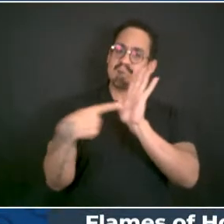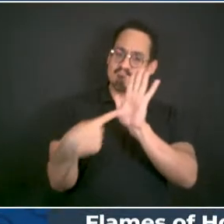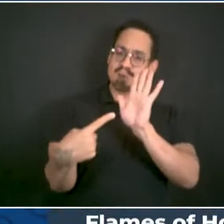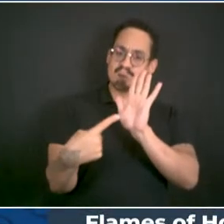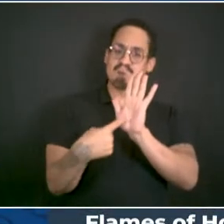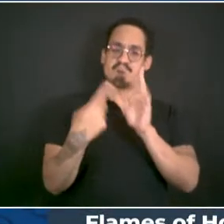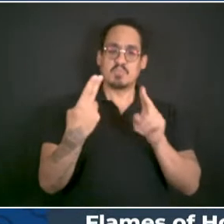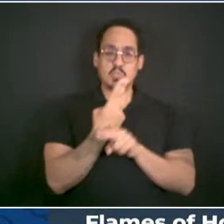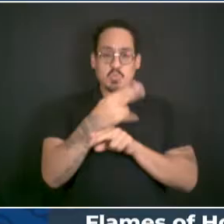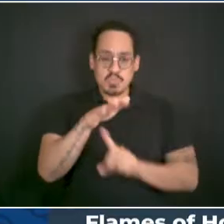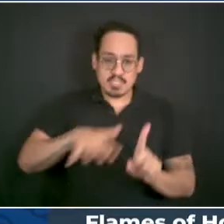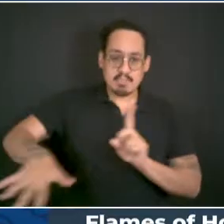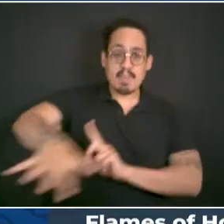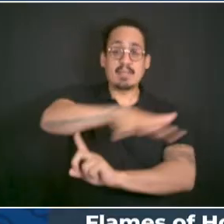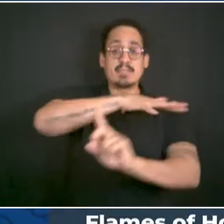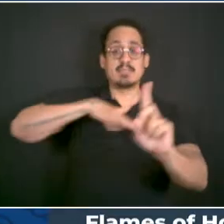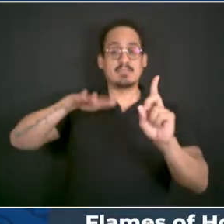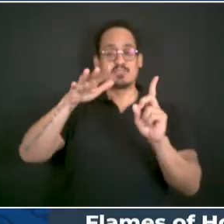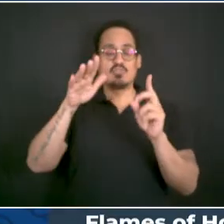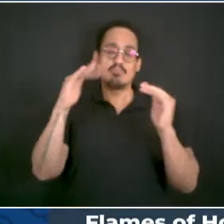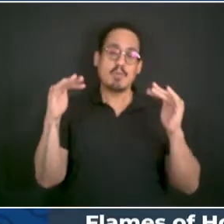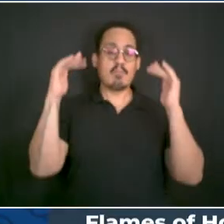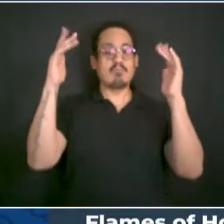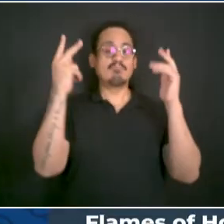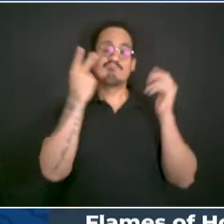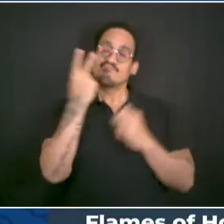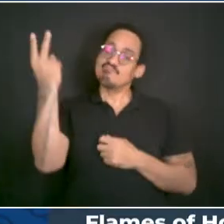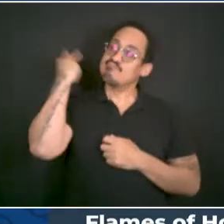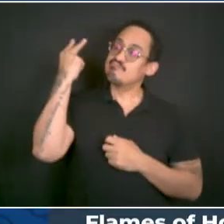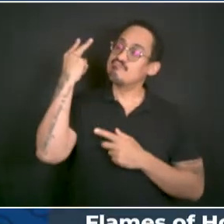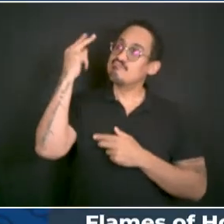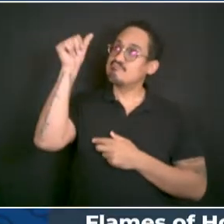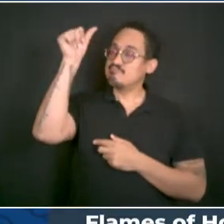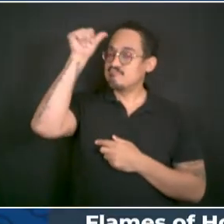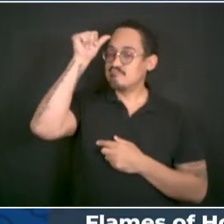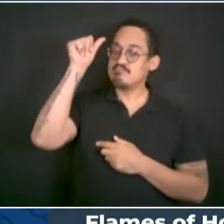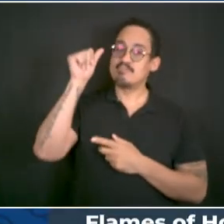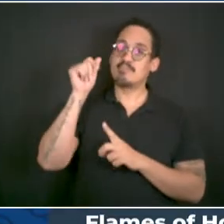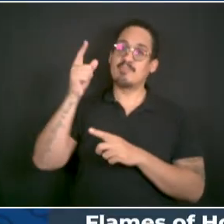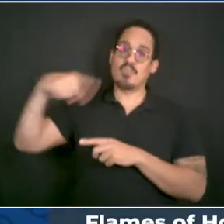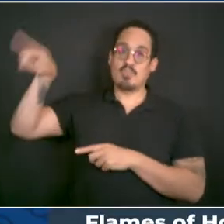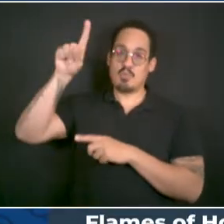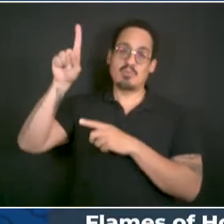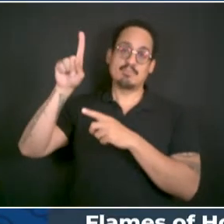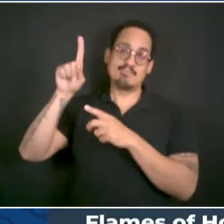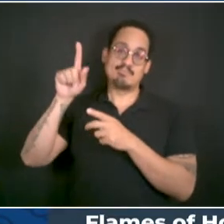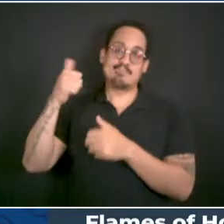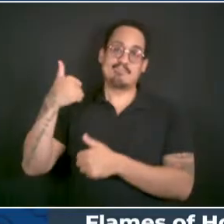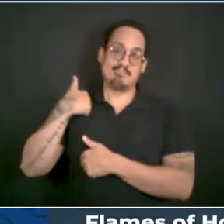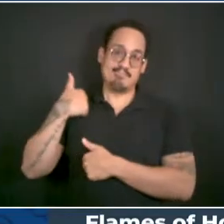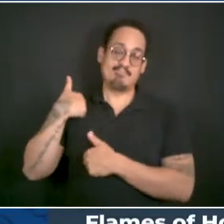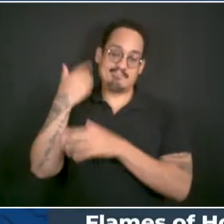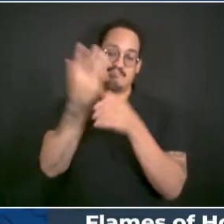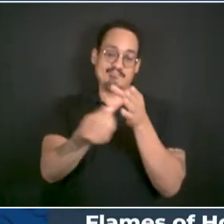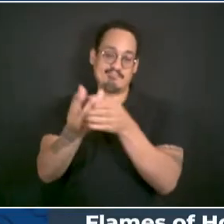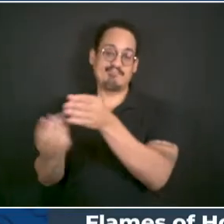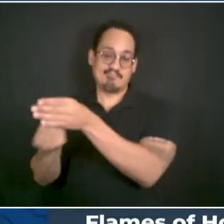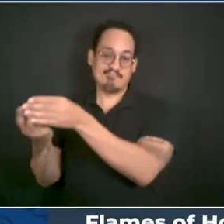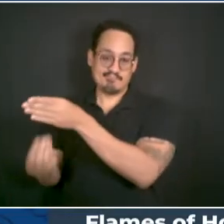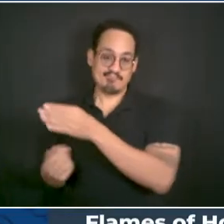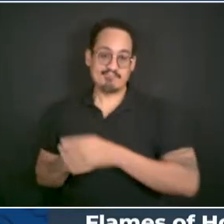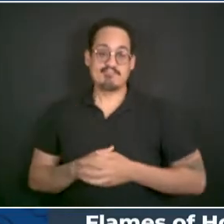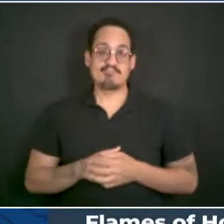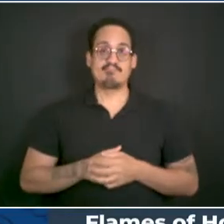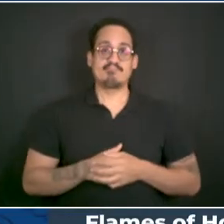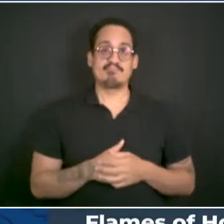space to promote reflection and remembrance for the fallen. It will be located in Whitestone, neighborhood